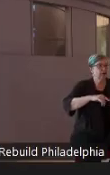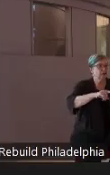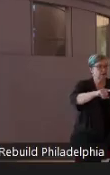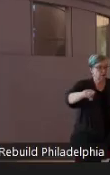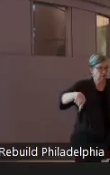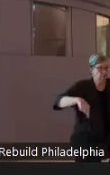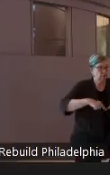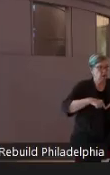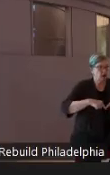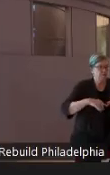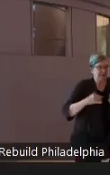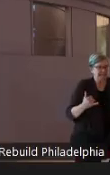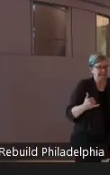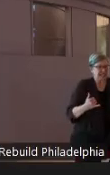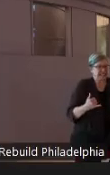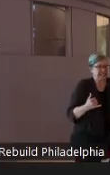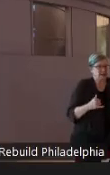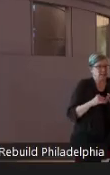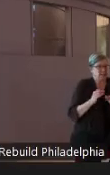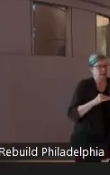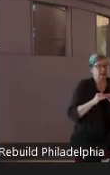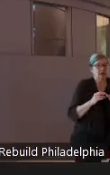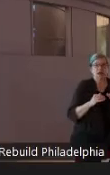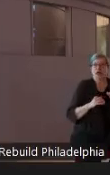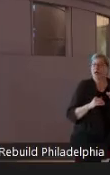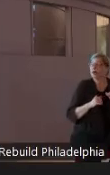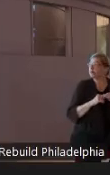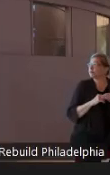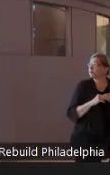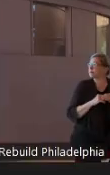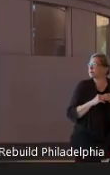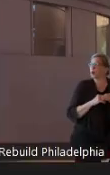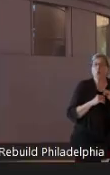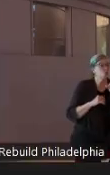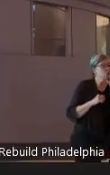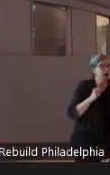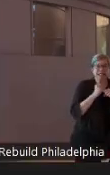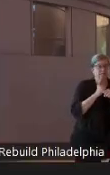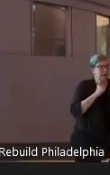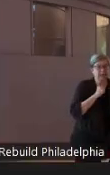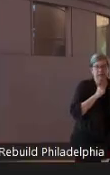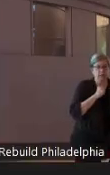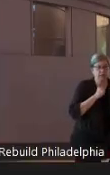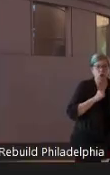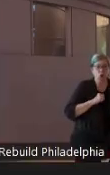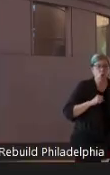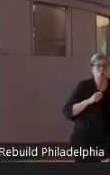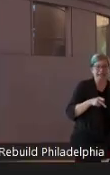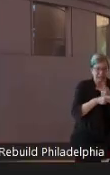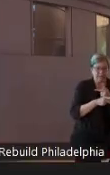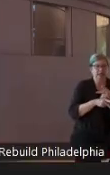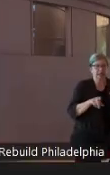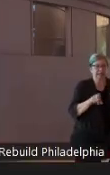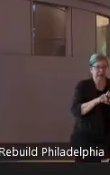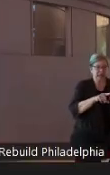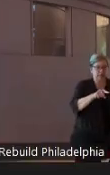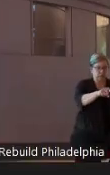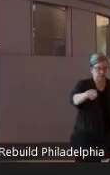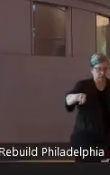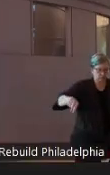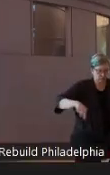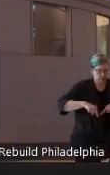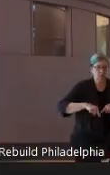The footprint itself will not be expanding. We're building and making improvements on the existing site.